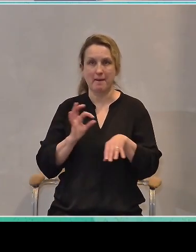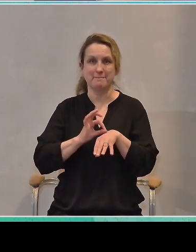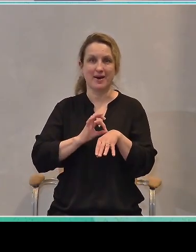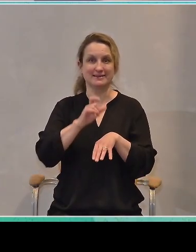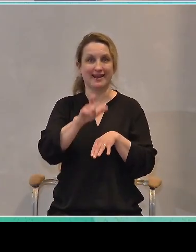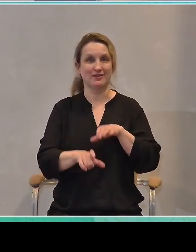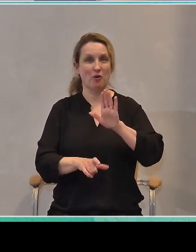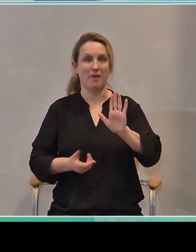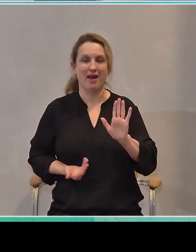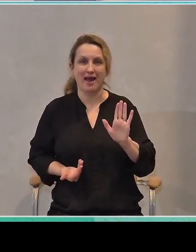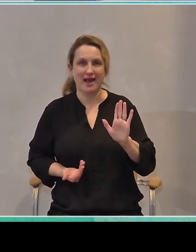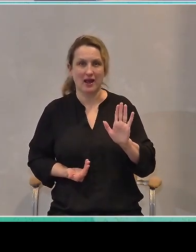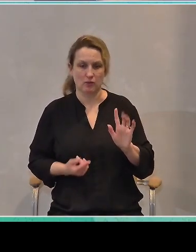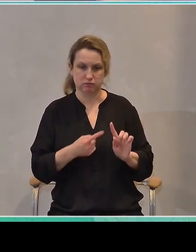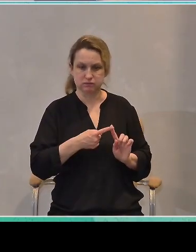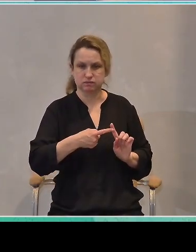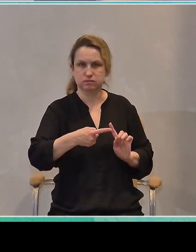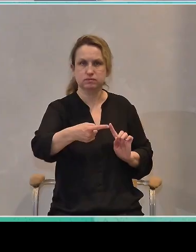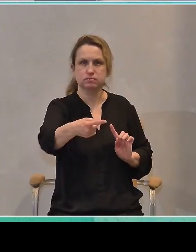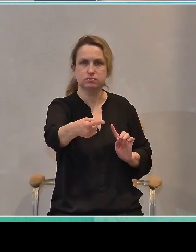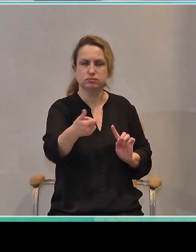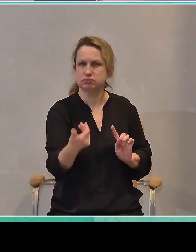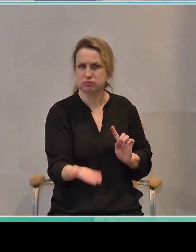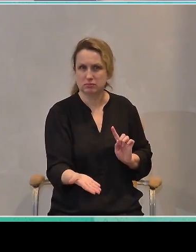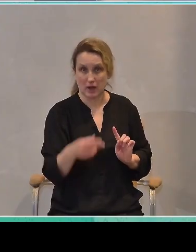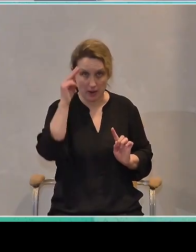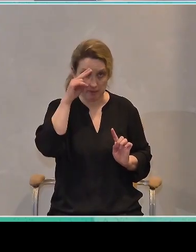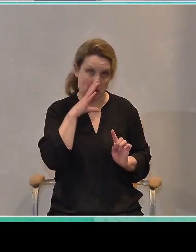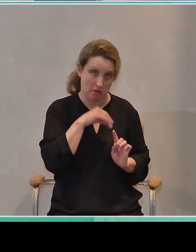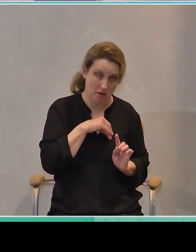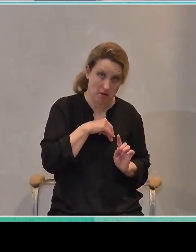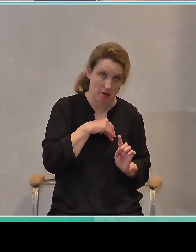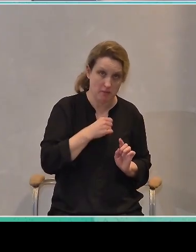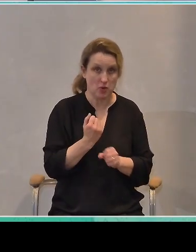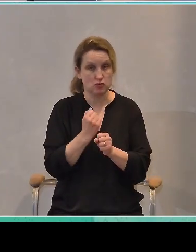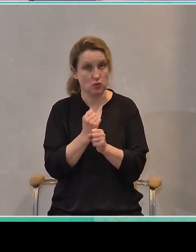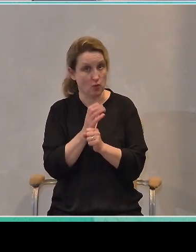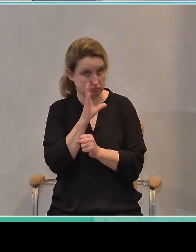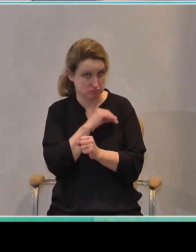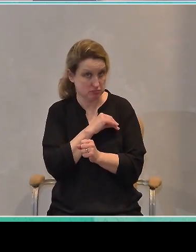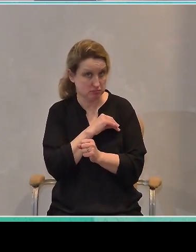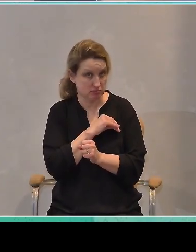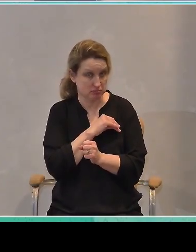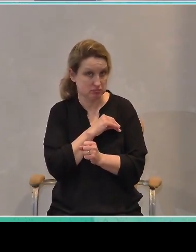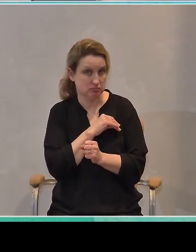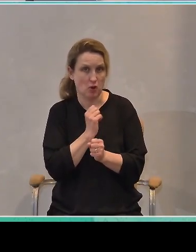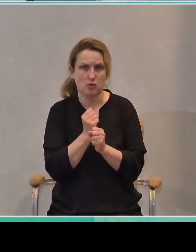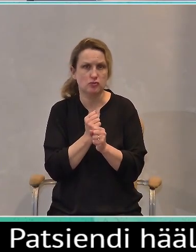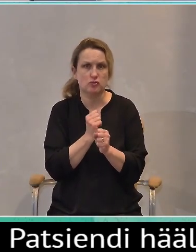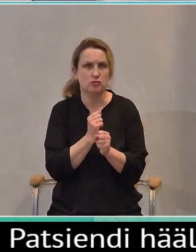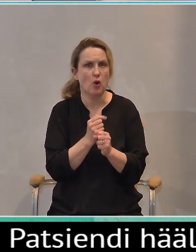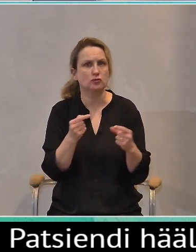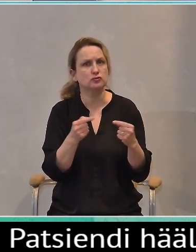and about the effect of the treatment on the patient's life in the long term, whether